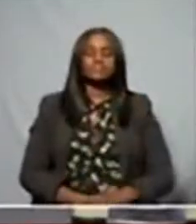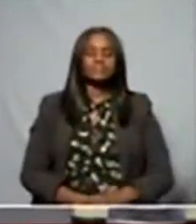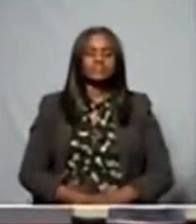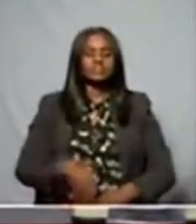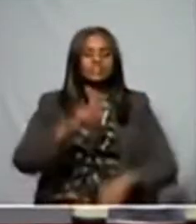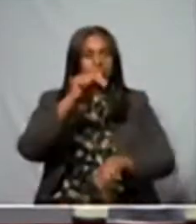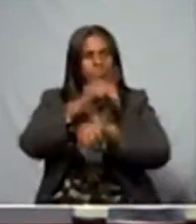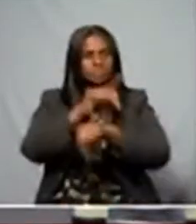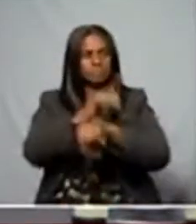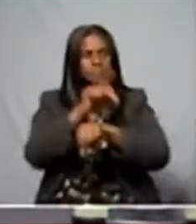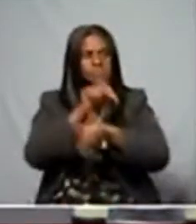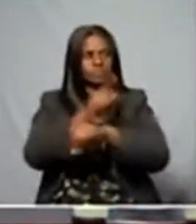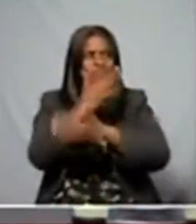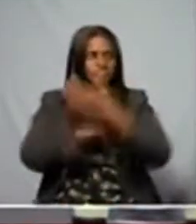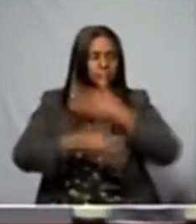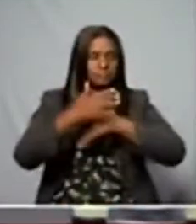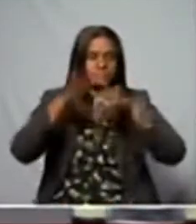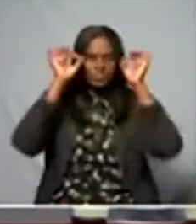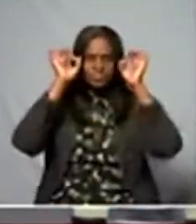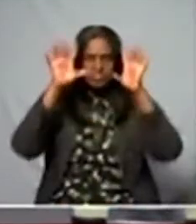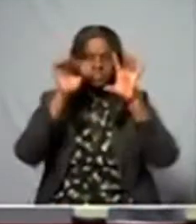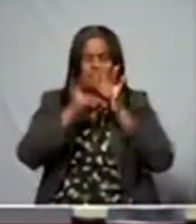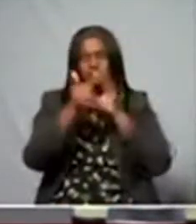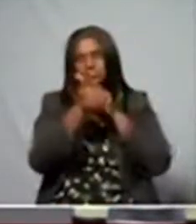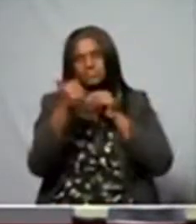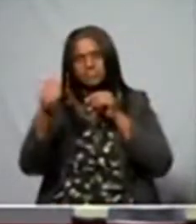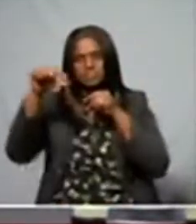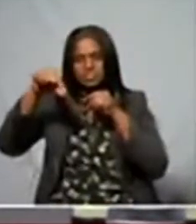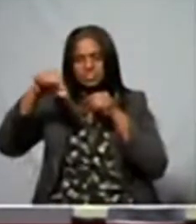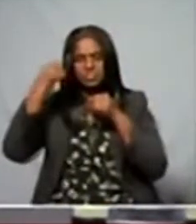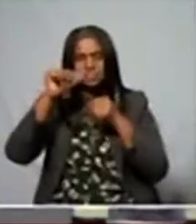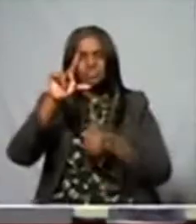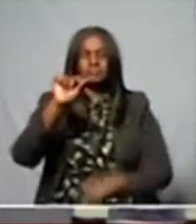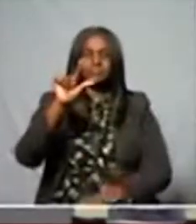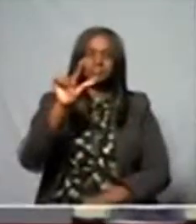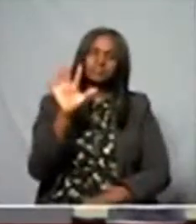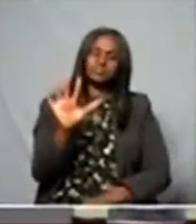Project physical risk in the remaining quarters of 2025.